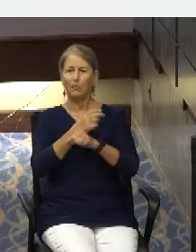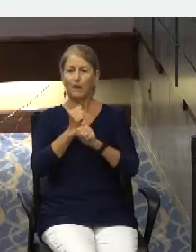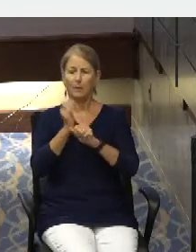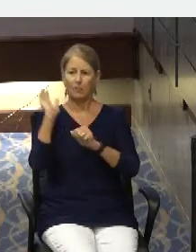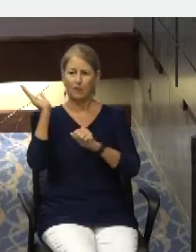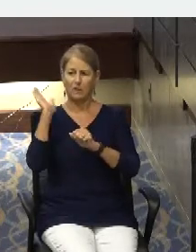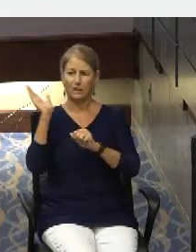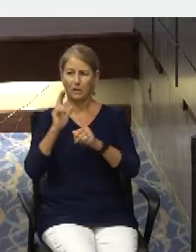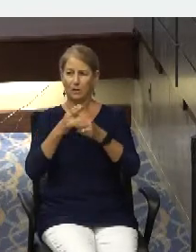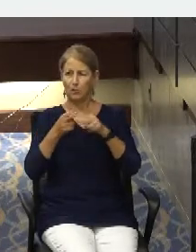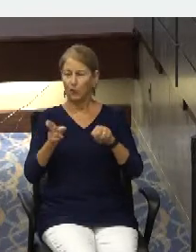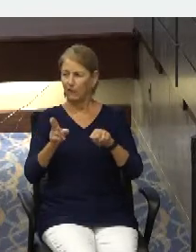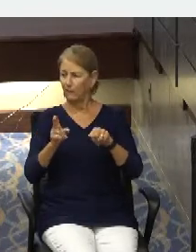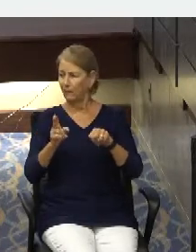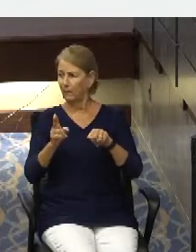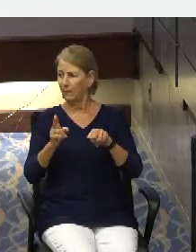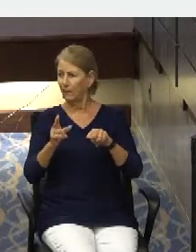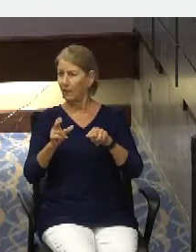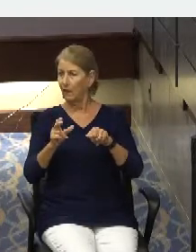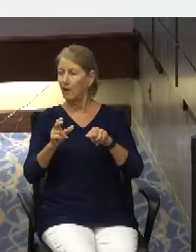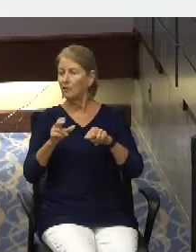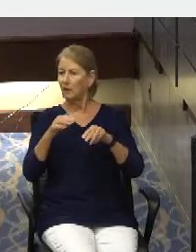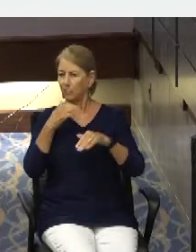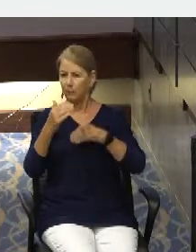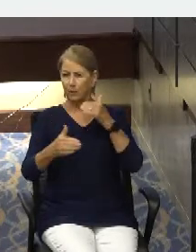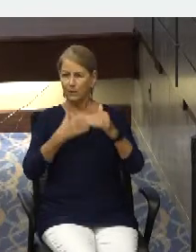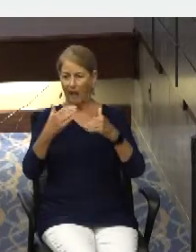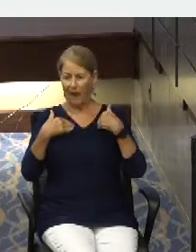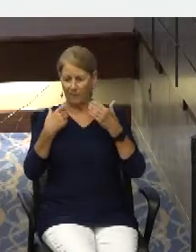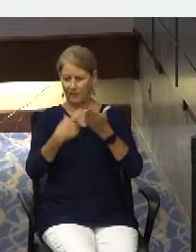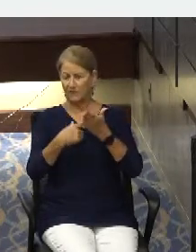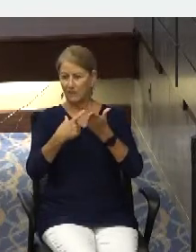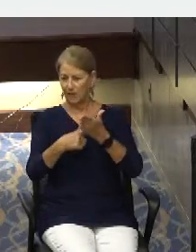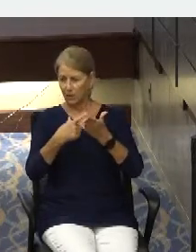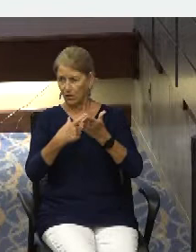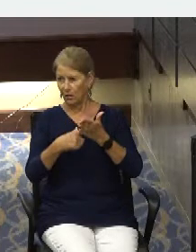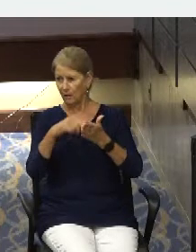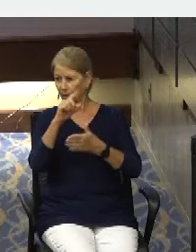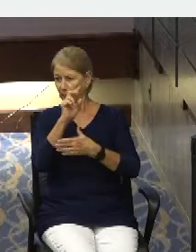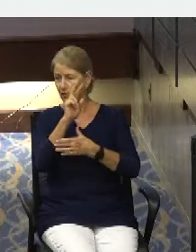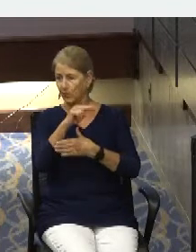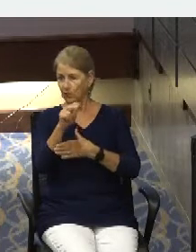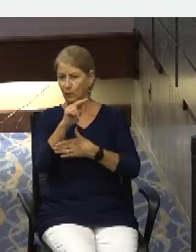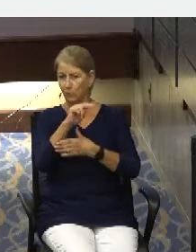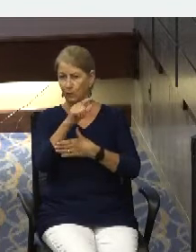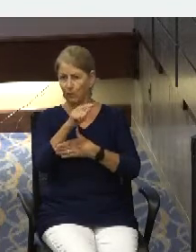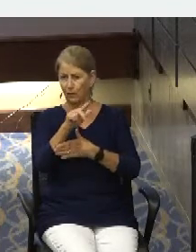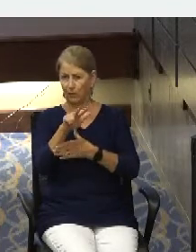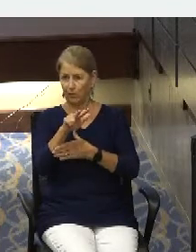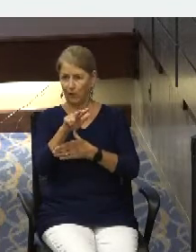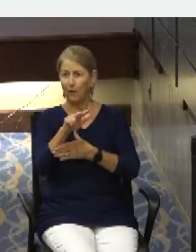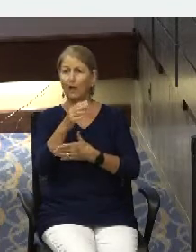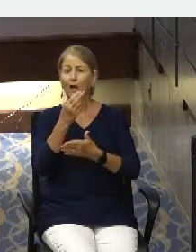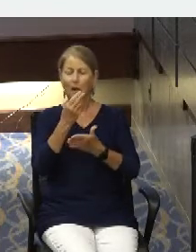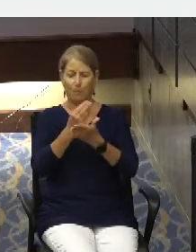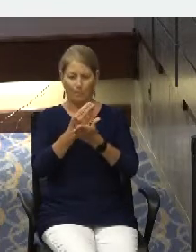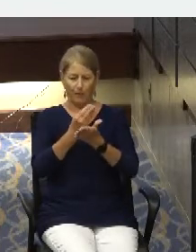continuing our process of giving you an opportunity to have discussion about the development of the 22-23 budget.